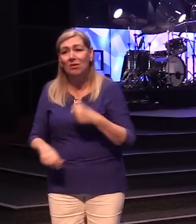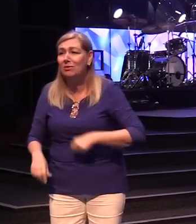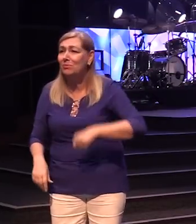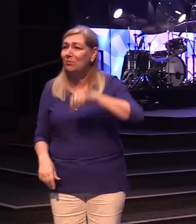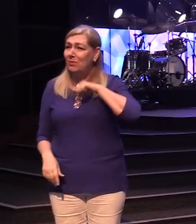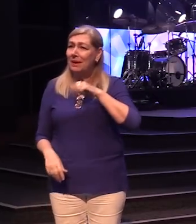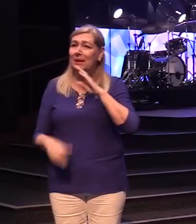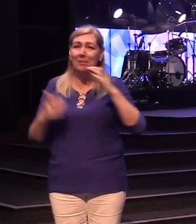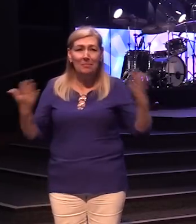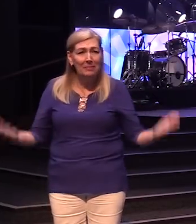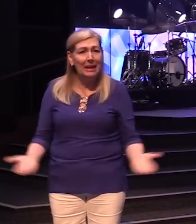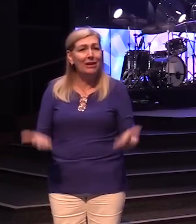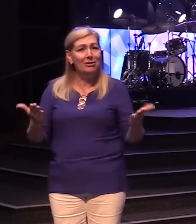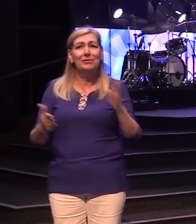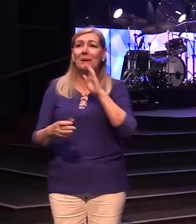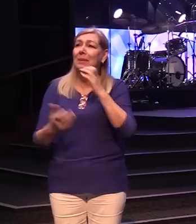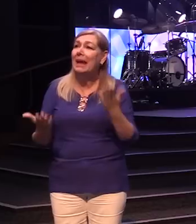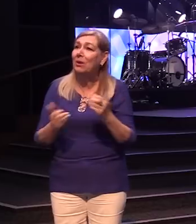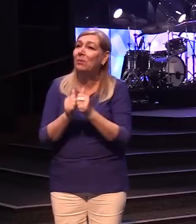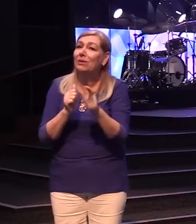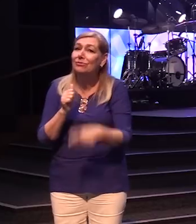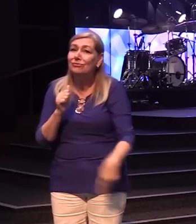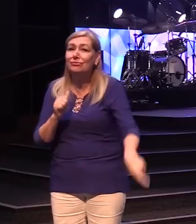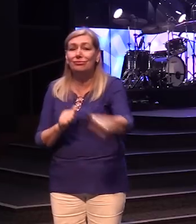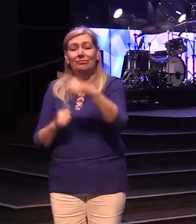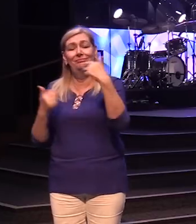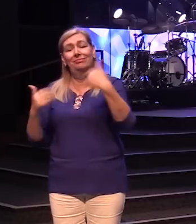to be here with you on this Patriotic Sunday.